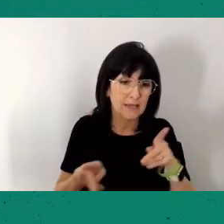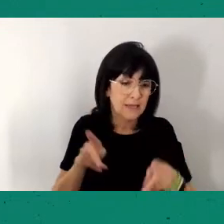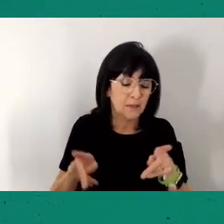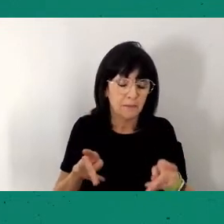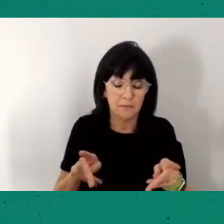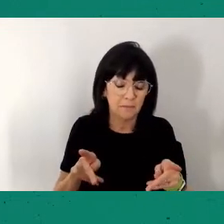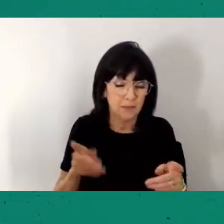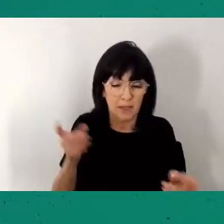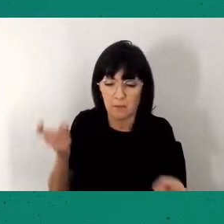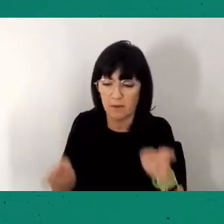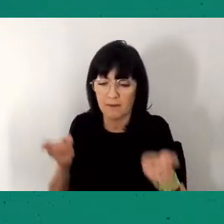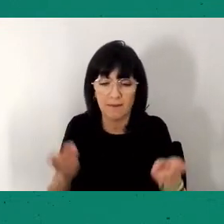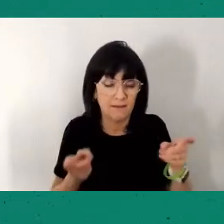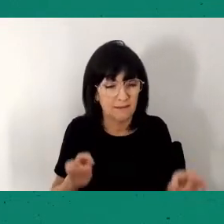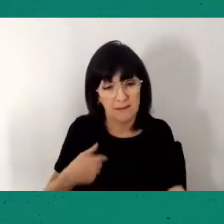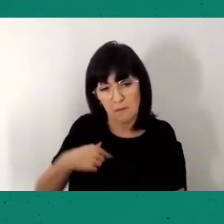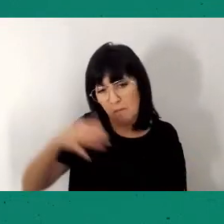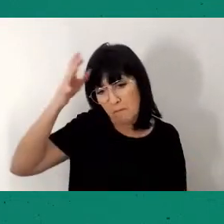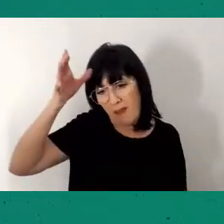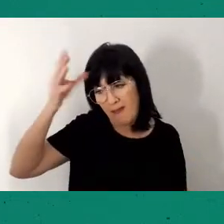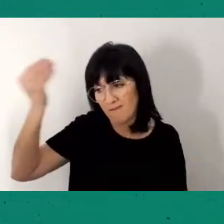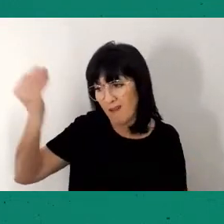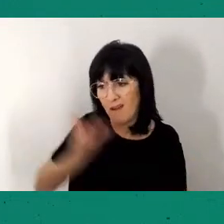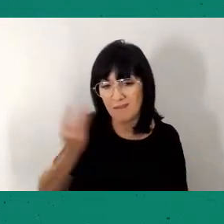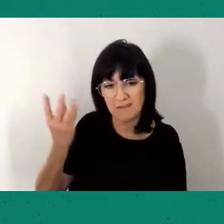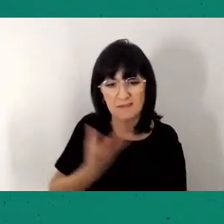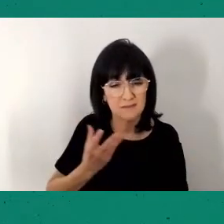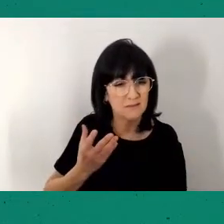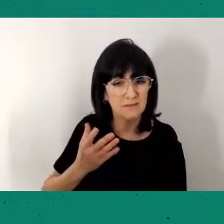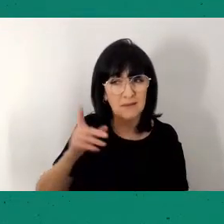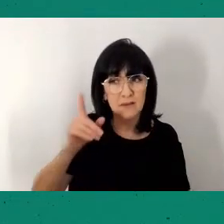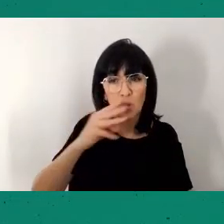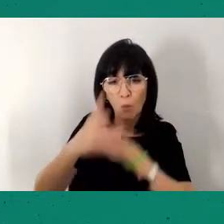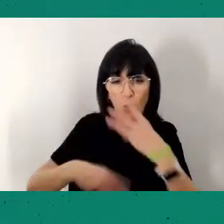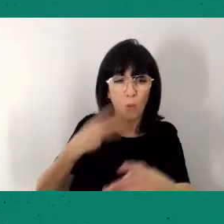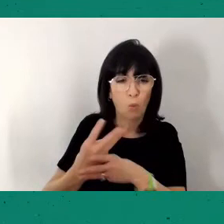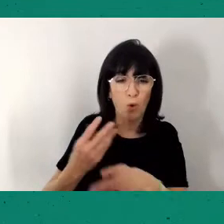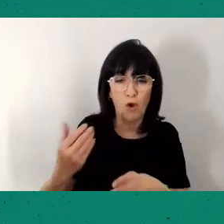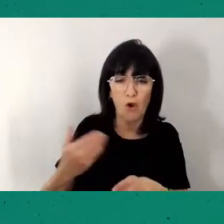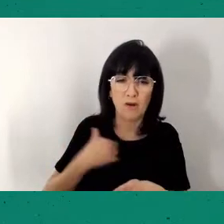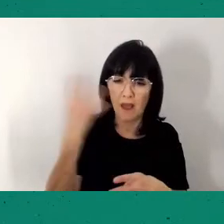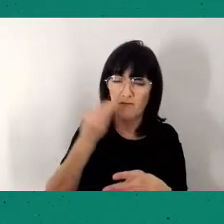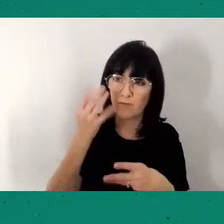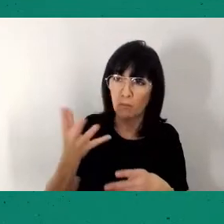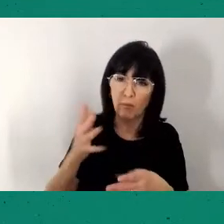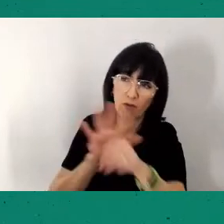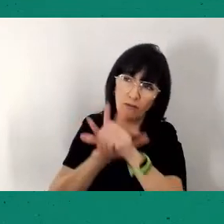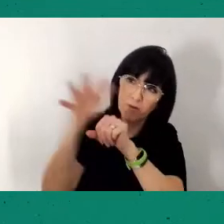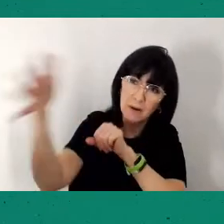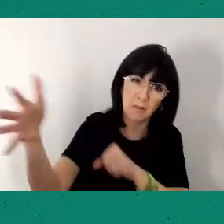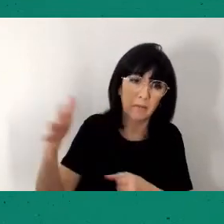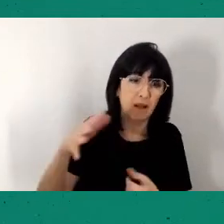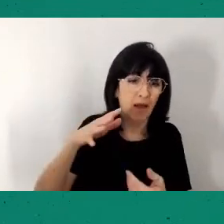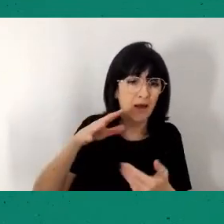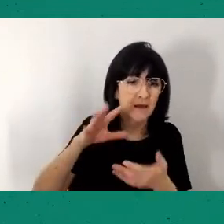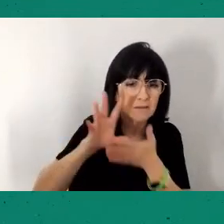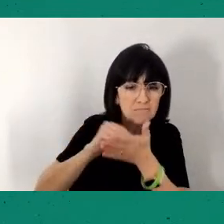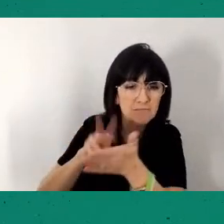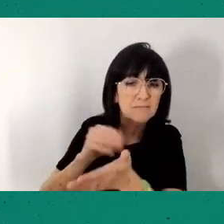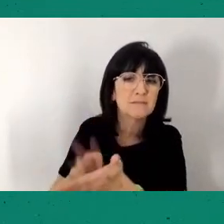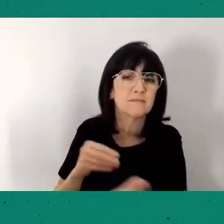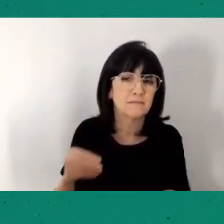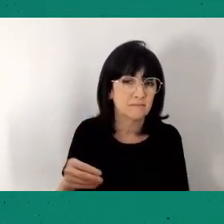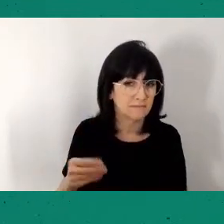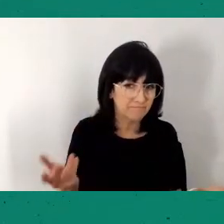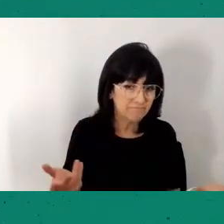out there and see some of it. So, we have done some traveling. I've traveled in every state in the Union. I've driven in 48 of the